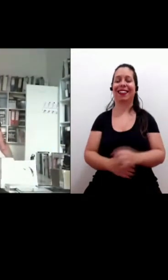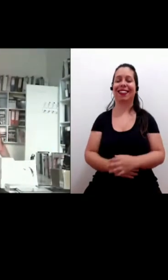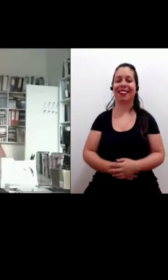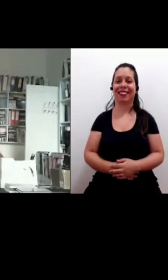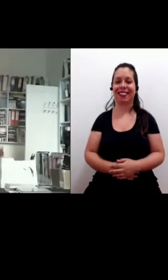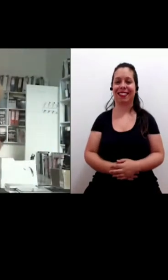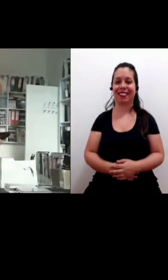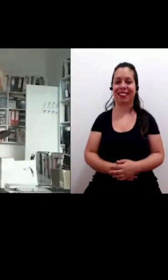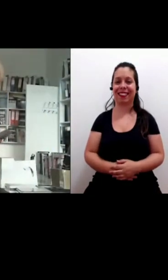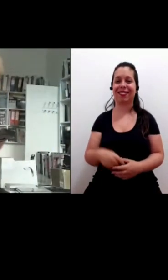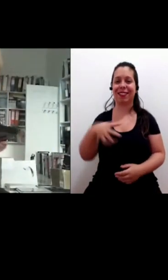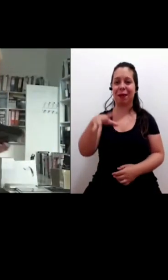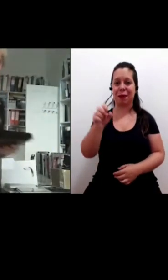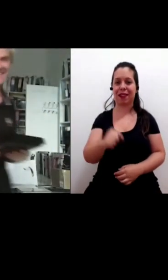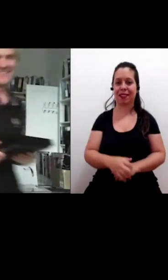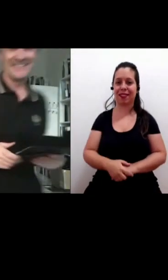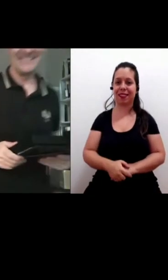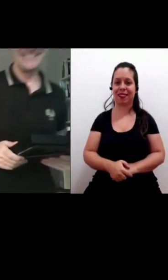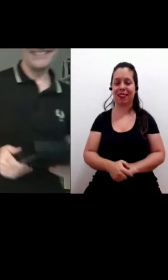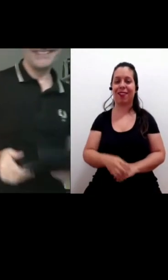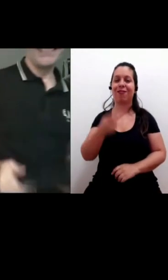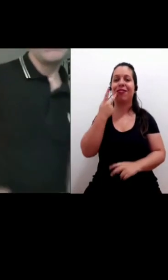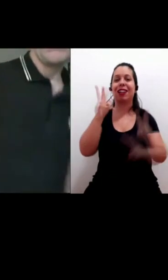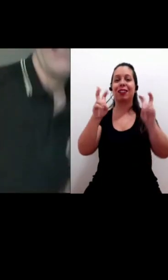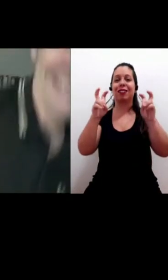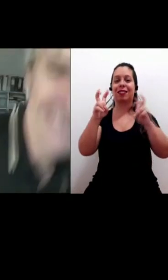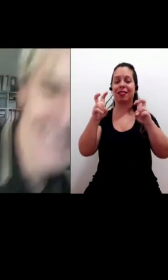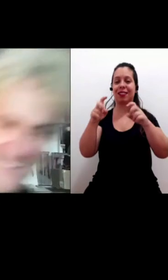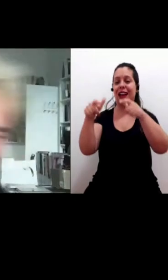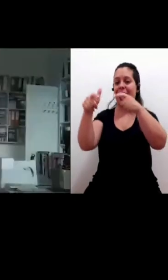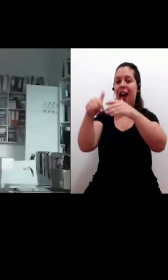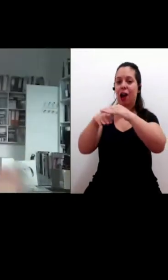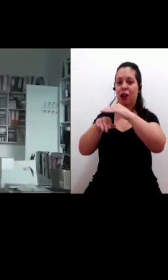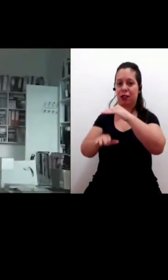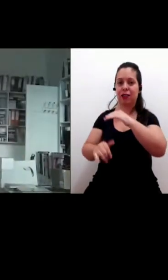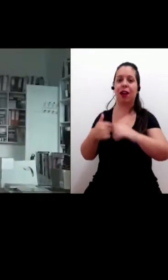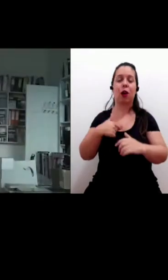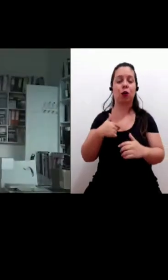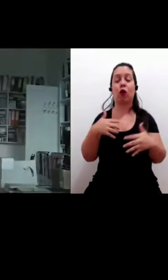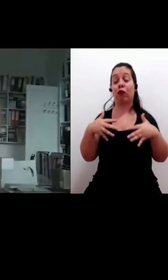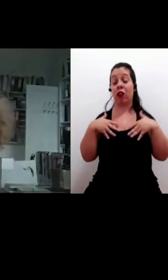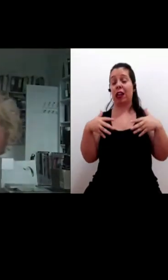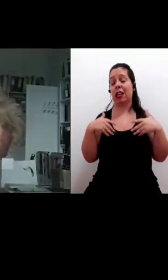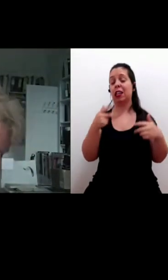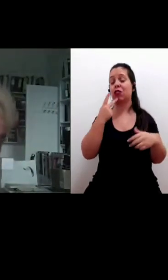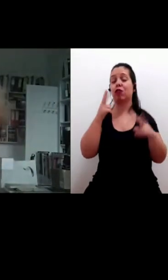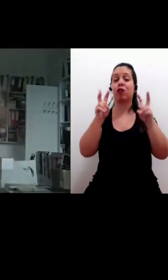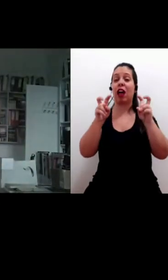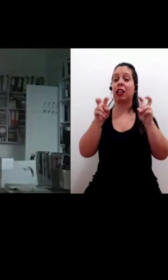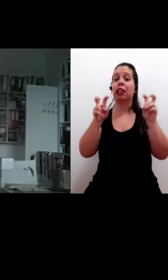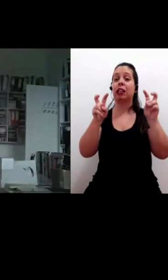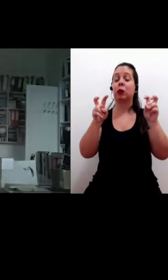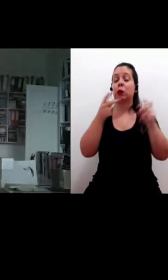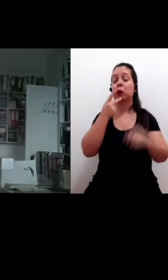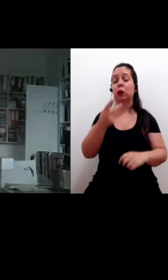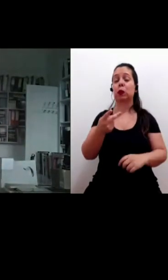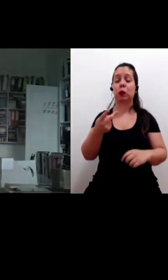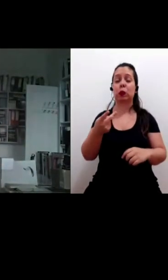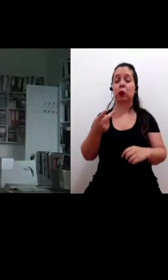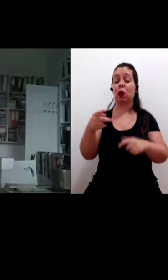from talking about archive. I'm happy that we are talking a lot about film archives and archives here, because they